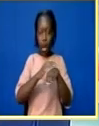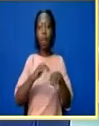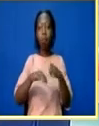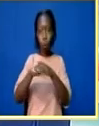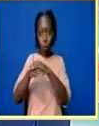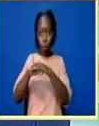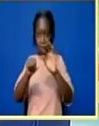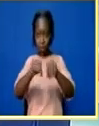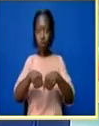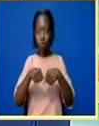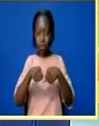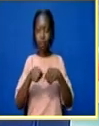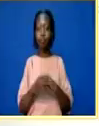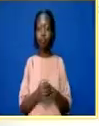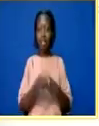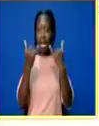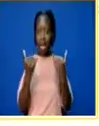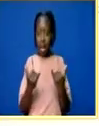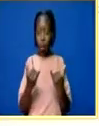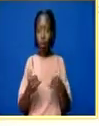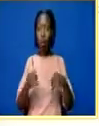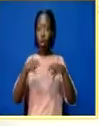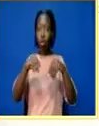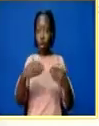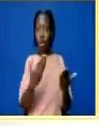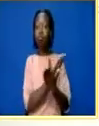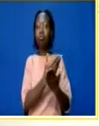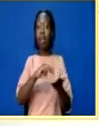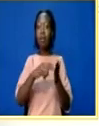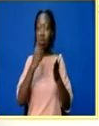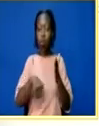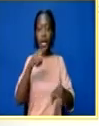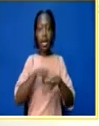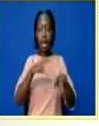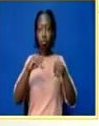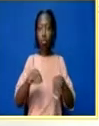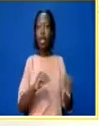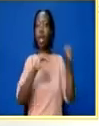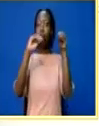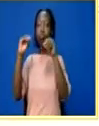That is erosion. Okay. So in short, erosion is the carrying away of soil from one point